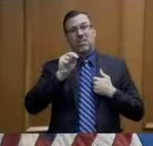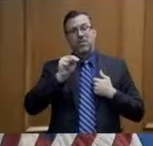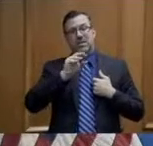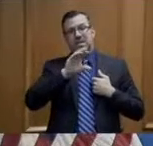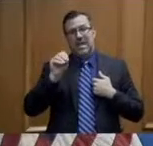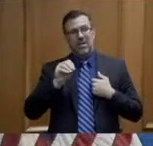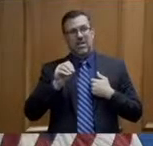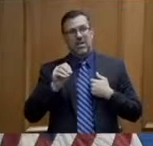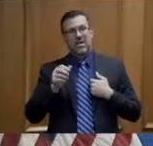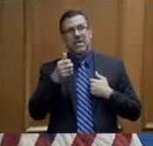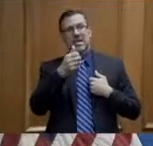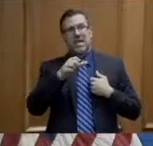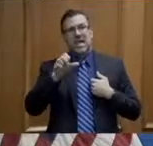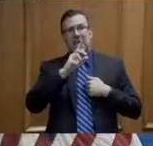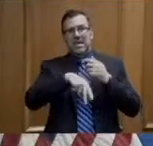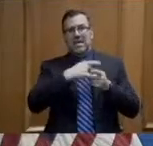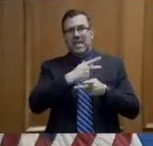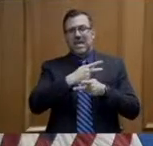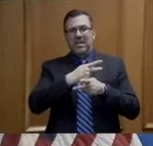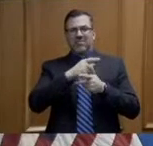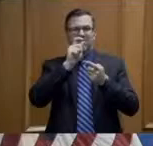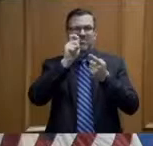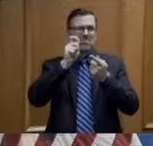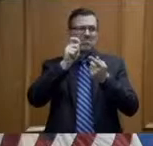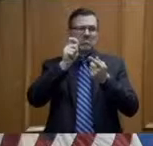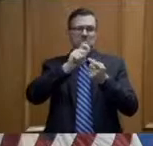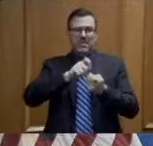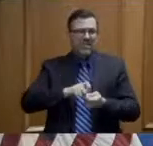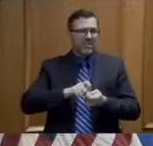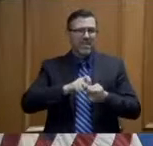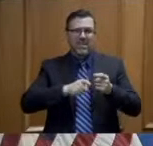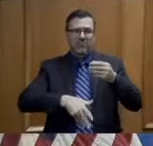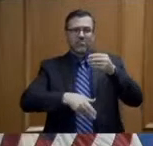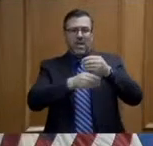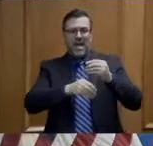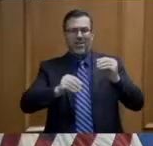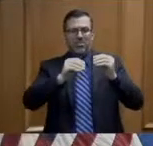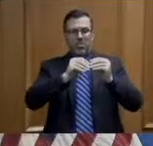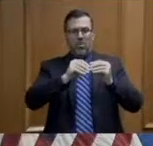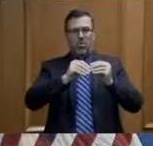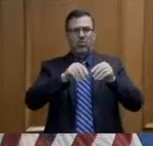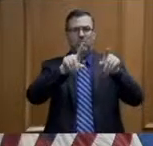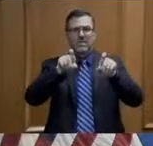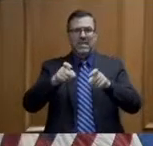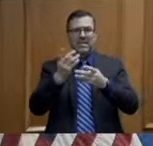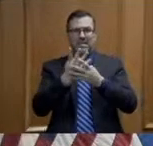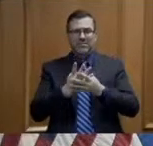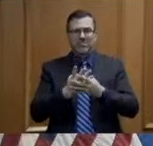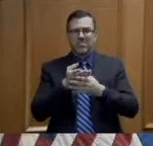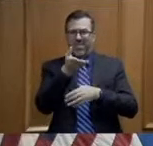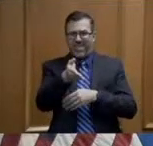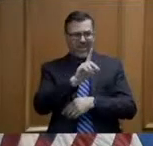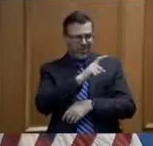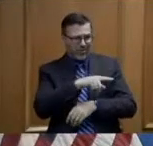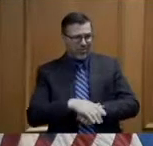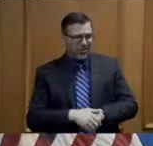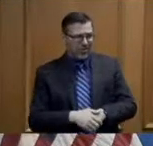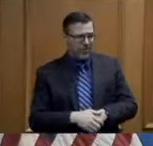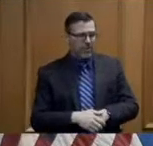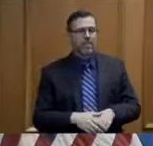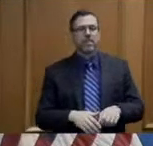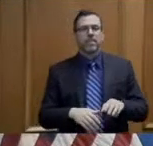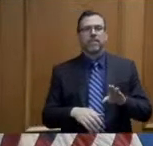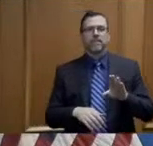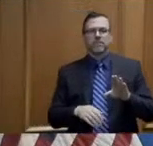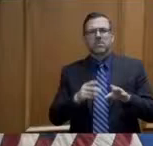of specific aid, or why not a testing site or two there? Yeah, well, we are at our State Department of Health, and